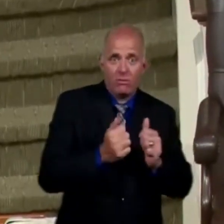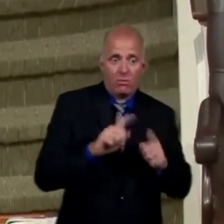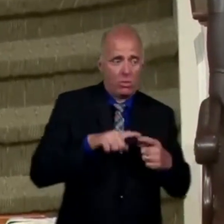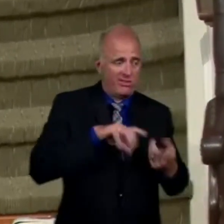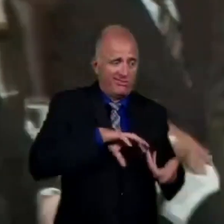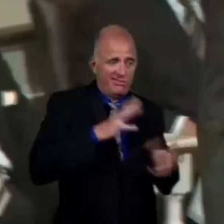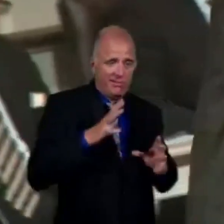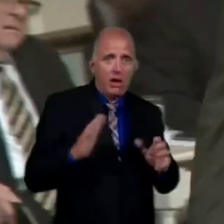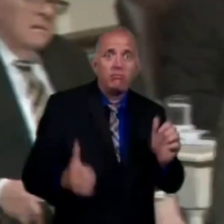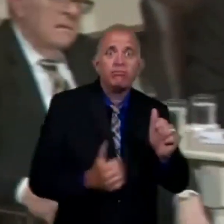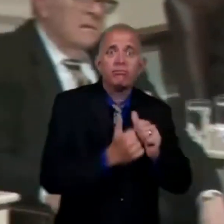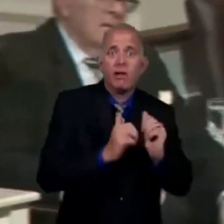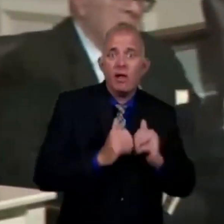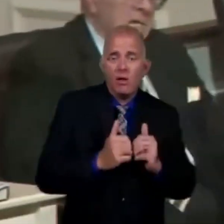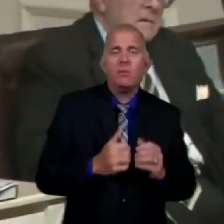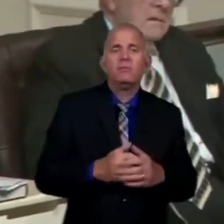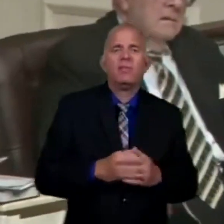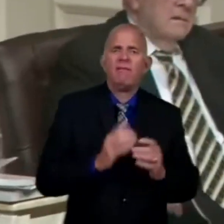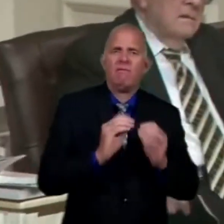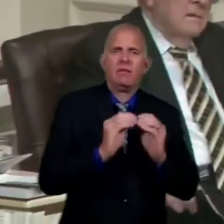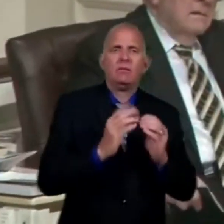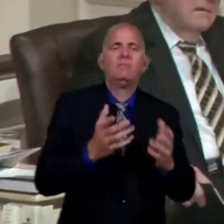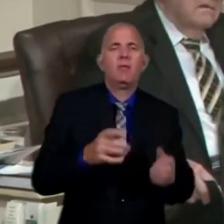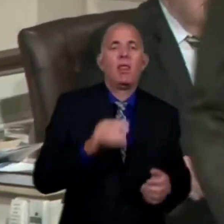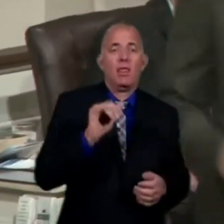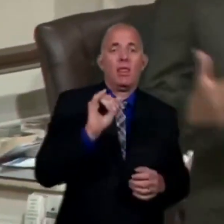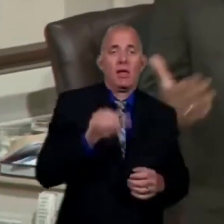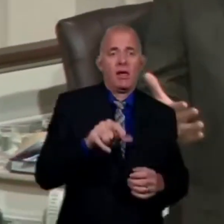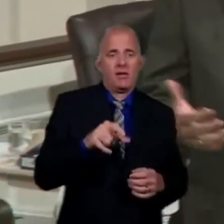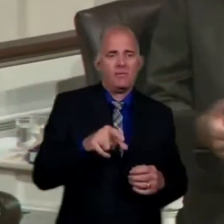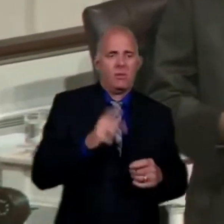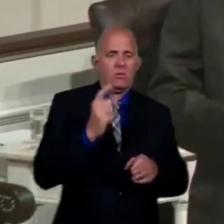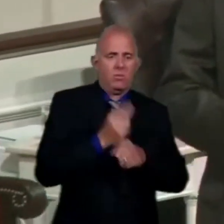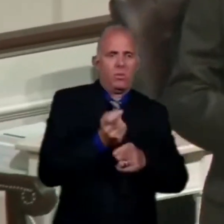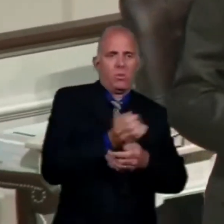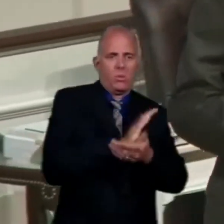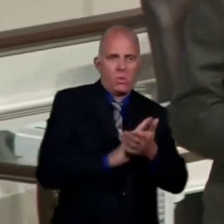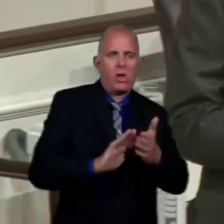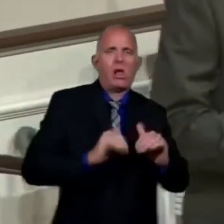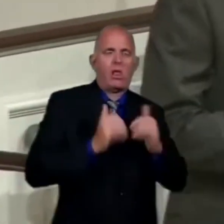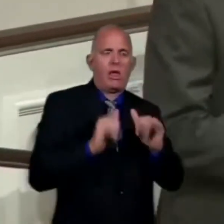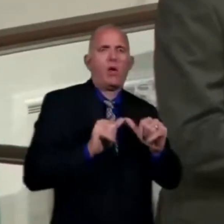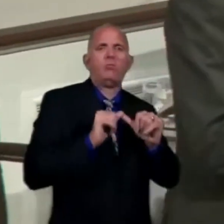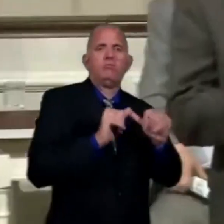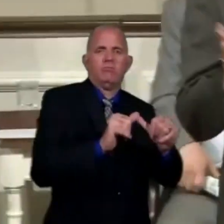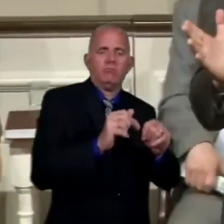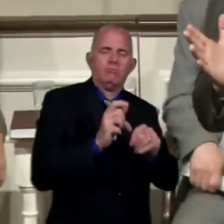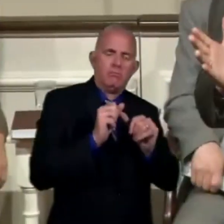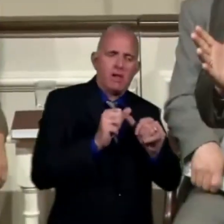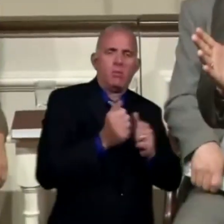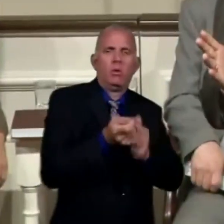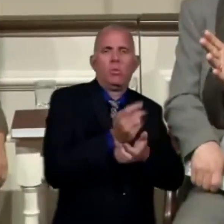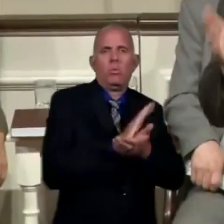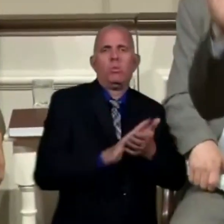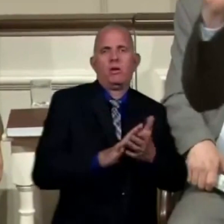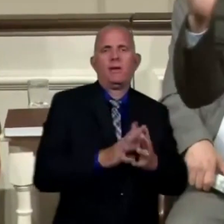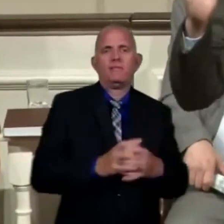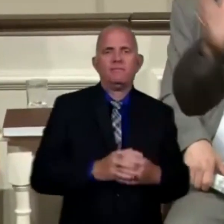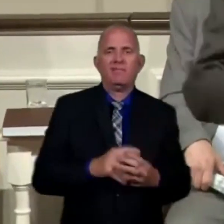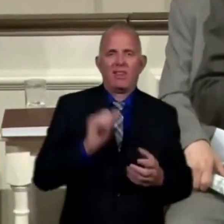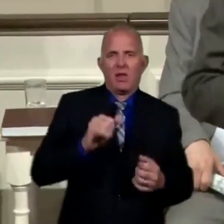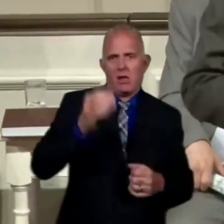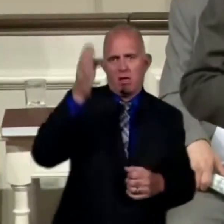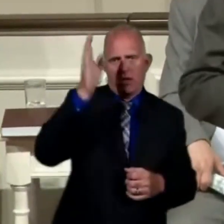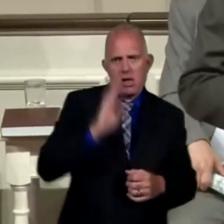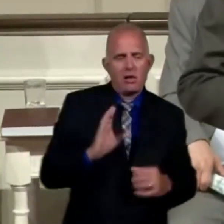mess. And then lastly, it's instruction in righteousness. It's how to stay right. Well, God is all about righteousness. He says, seek